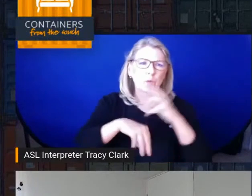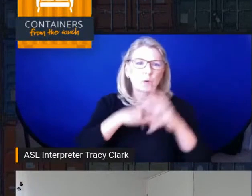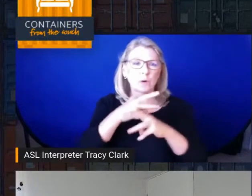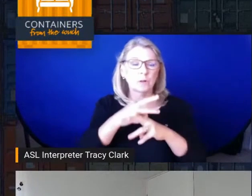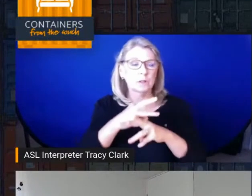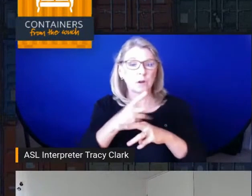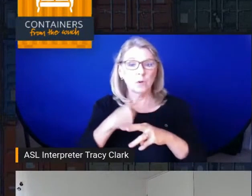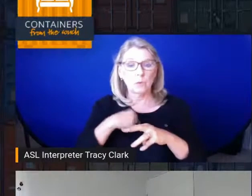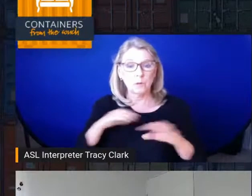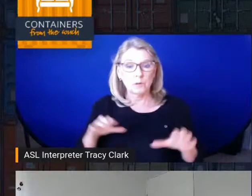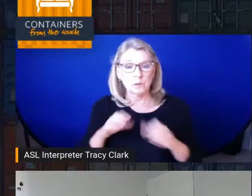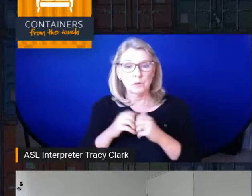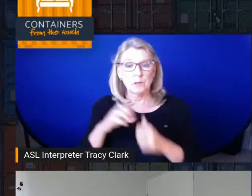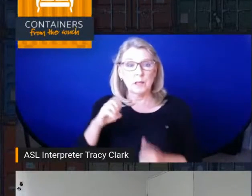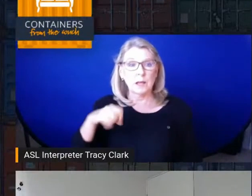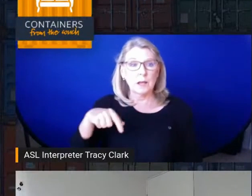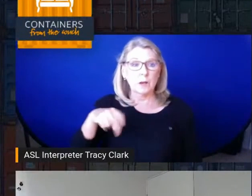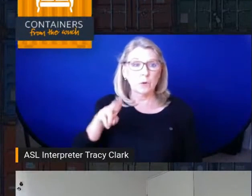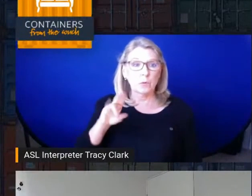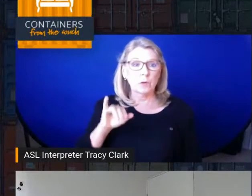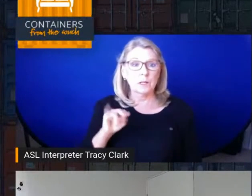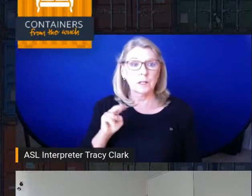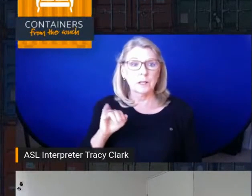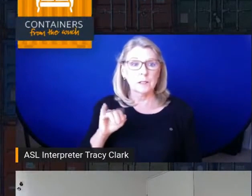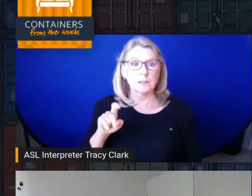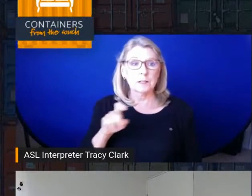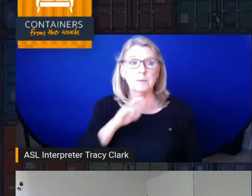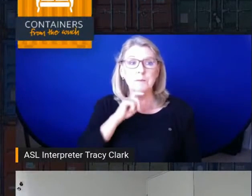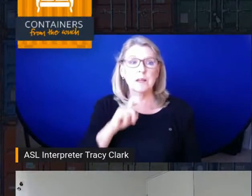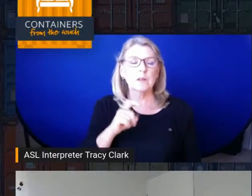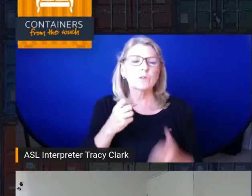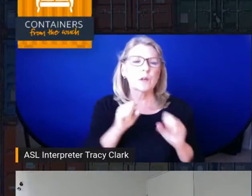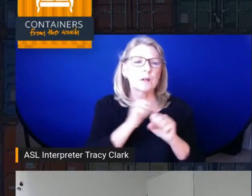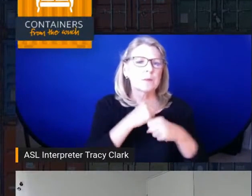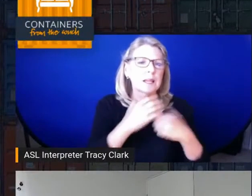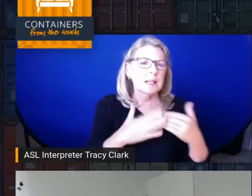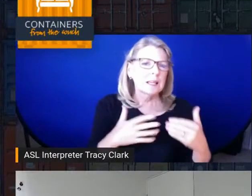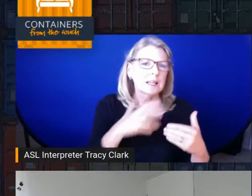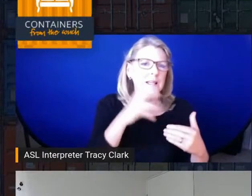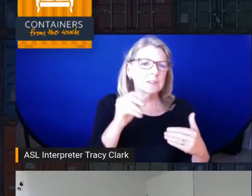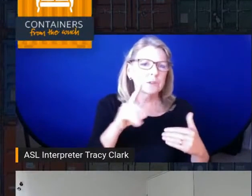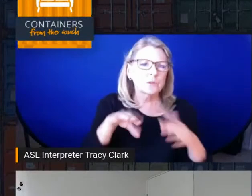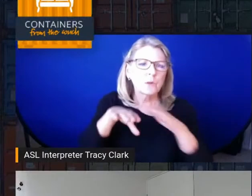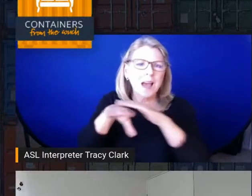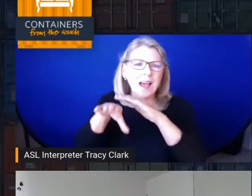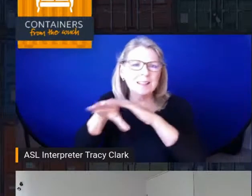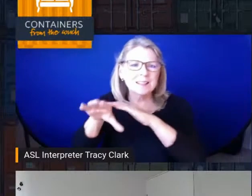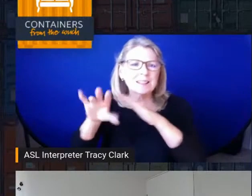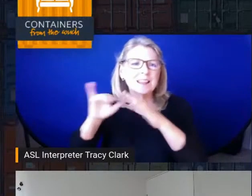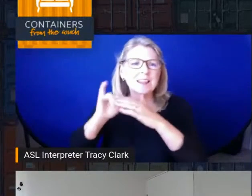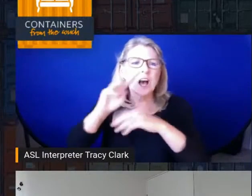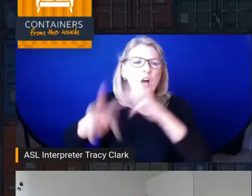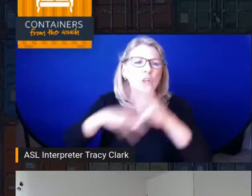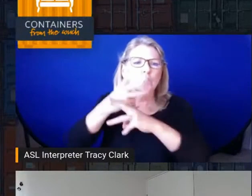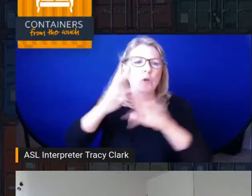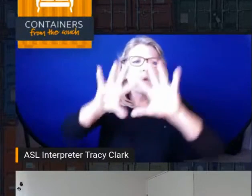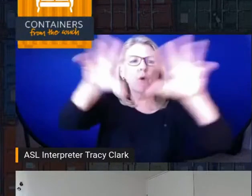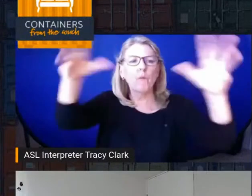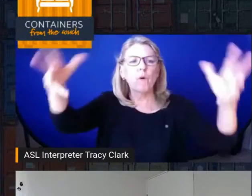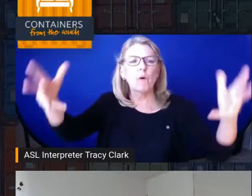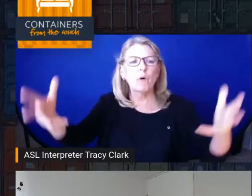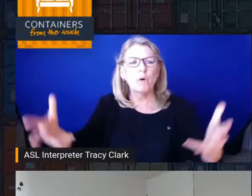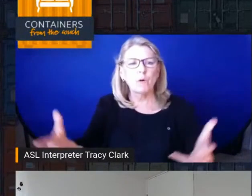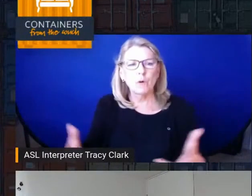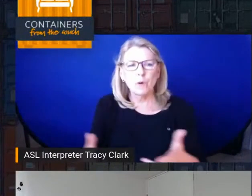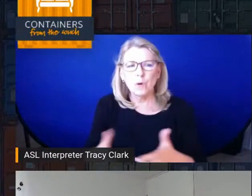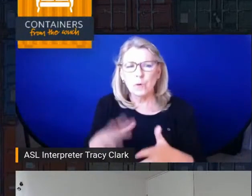make it easier to access the global reach that our enterprise customers are looking for, as well as the interconnection capability that they need